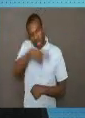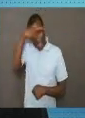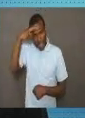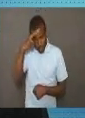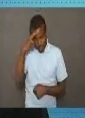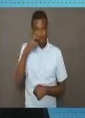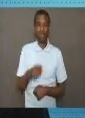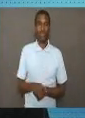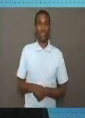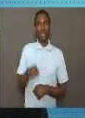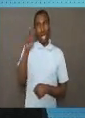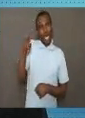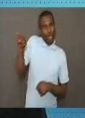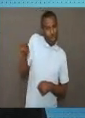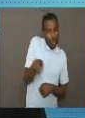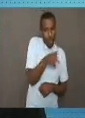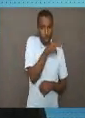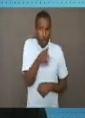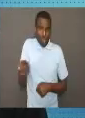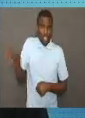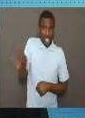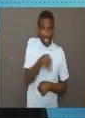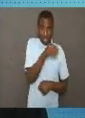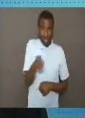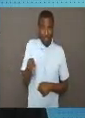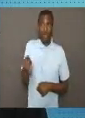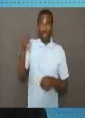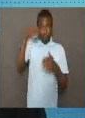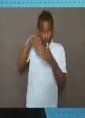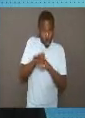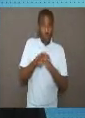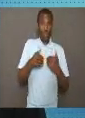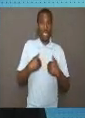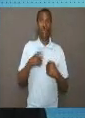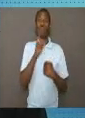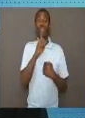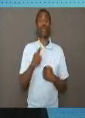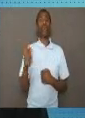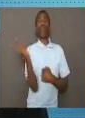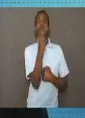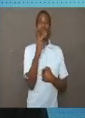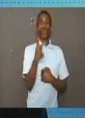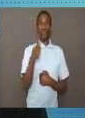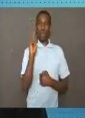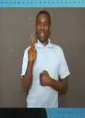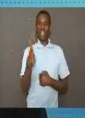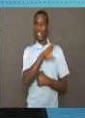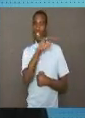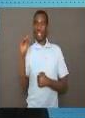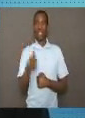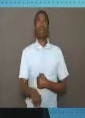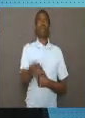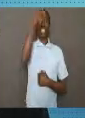Because an oscillator contains both kinetic and potential